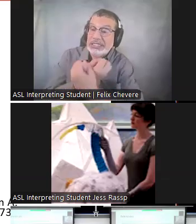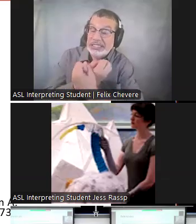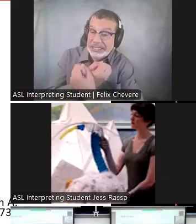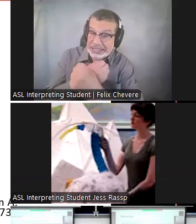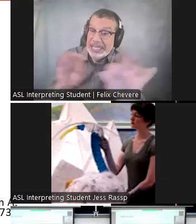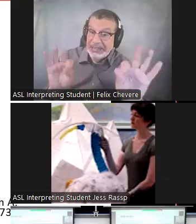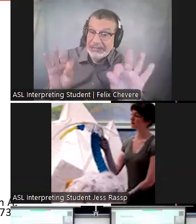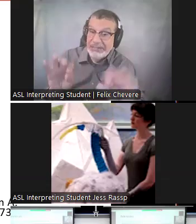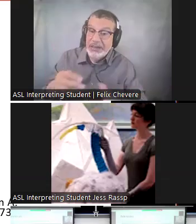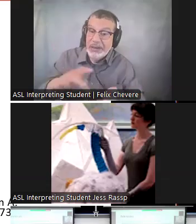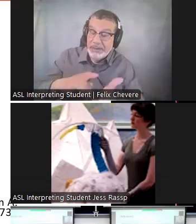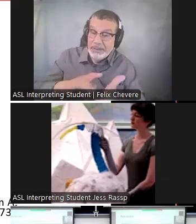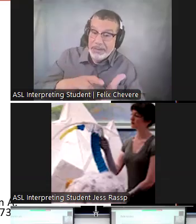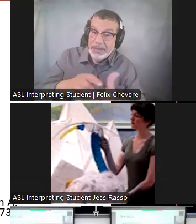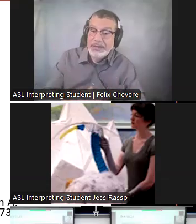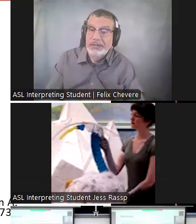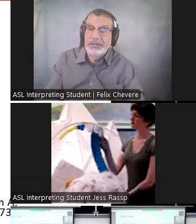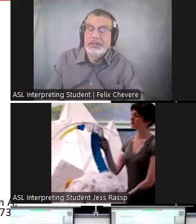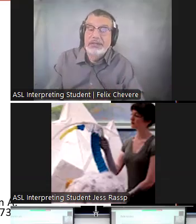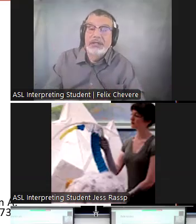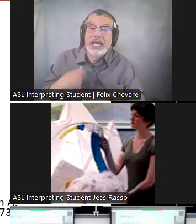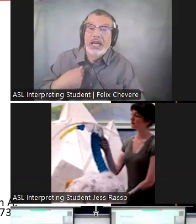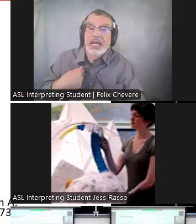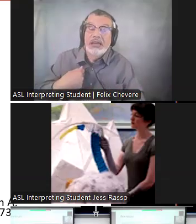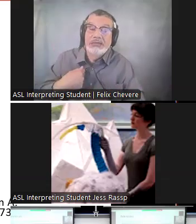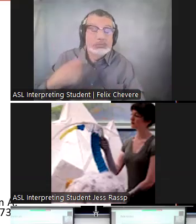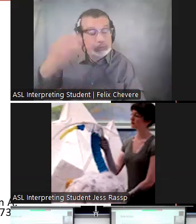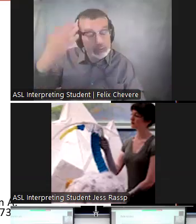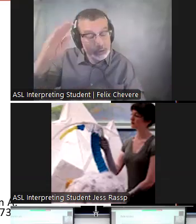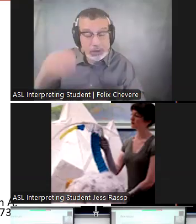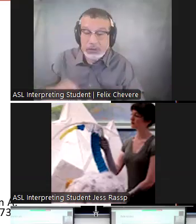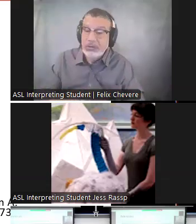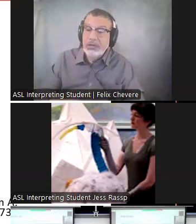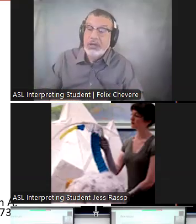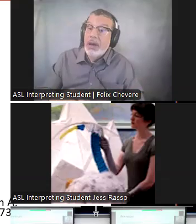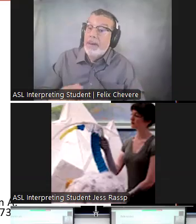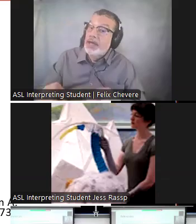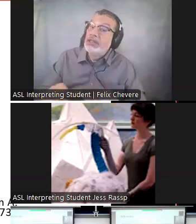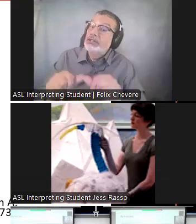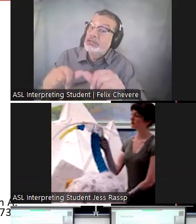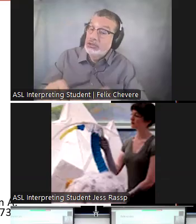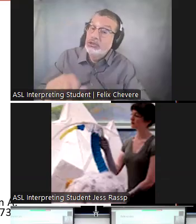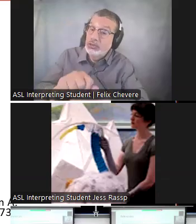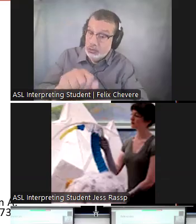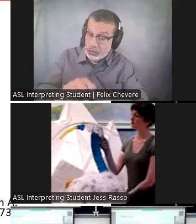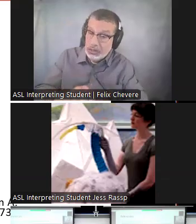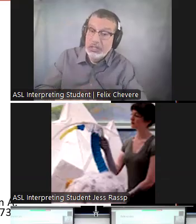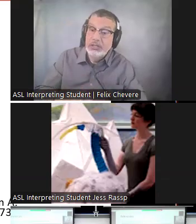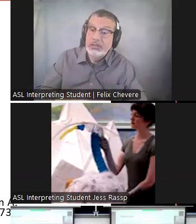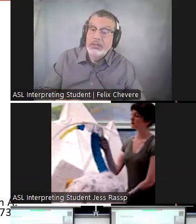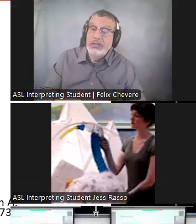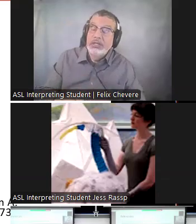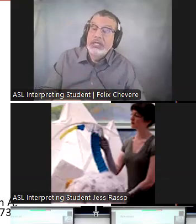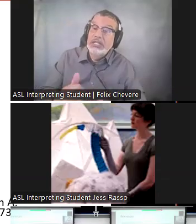yeah, so I don't know how long, but they're working on it, which is the cool thing. I think it's